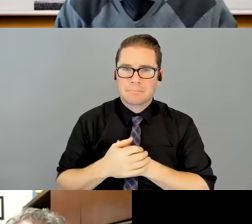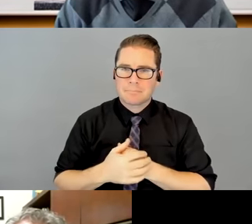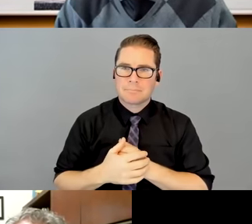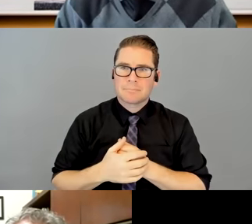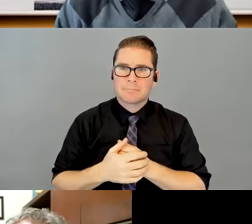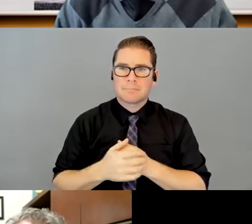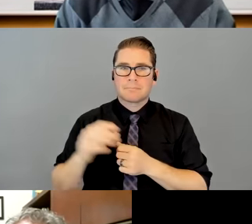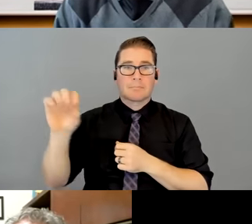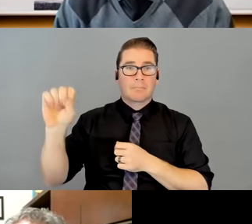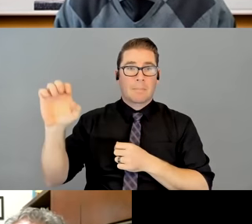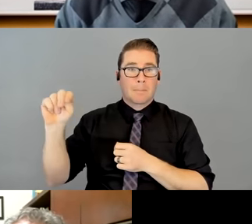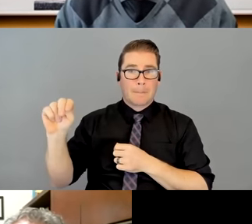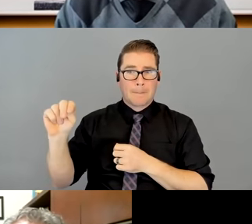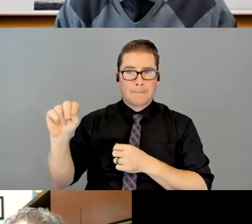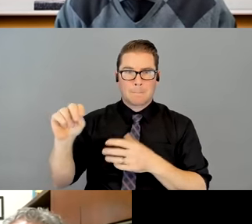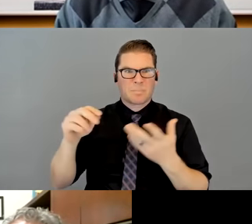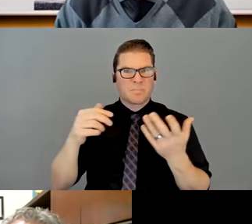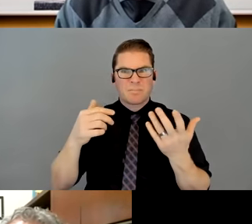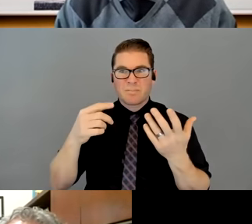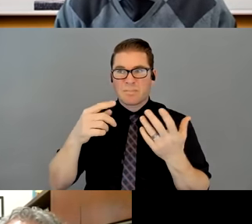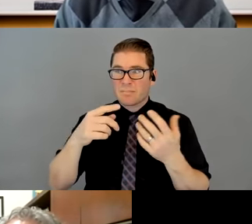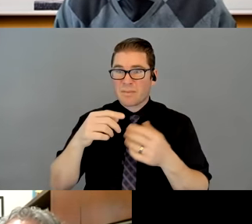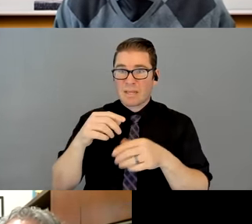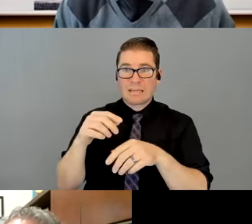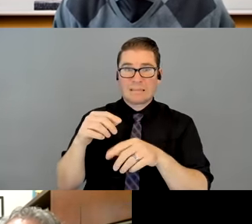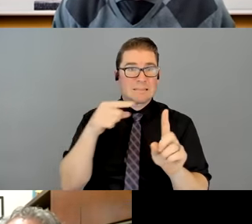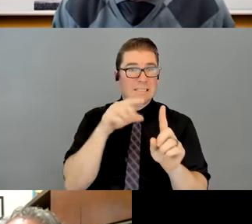Would you believe Susie emailed us at 4:30 this morning?